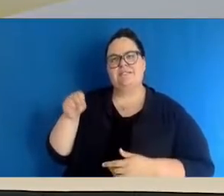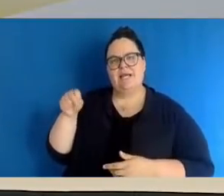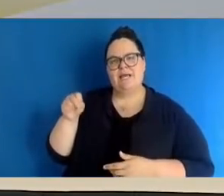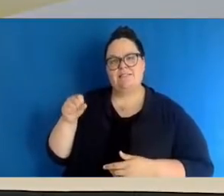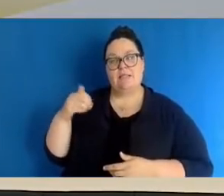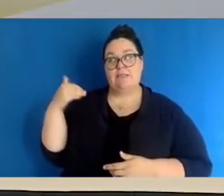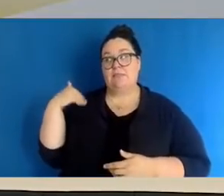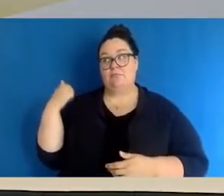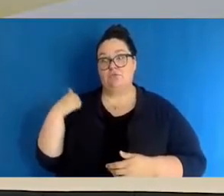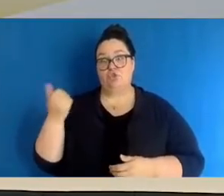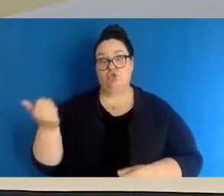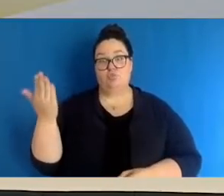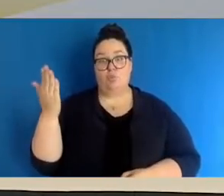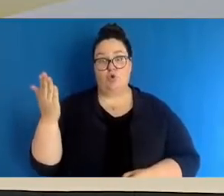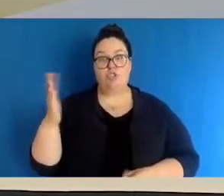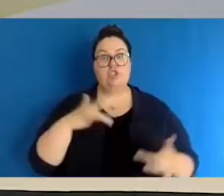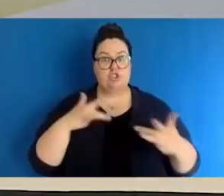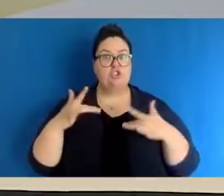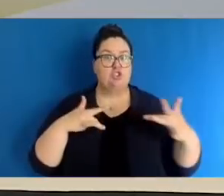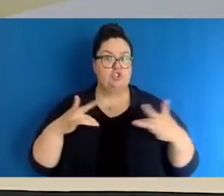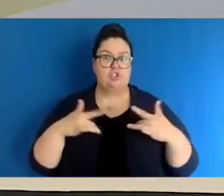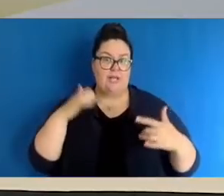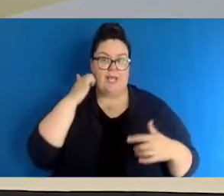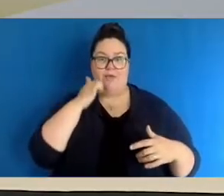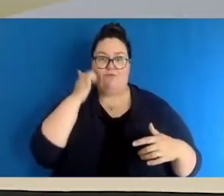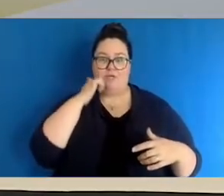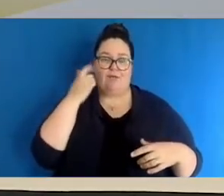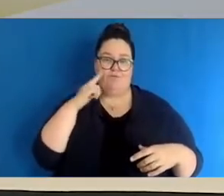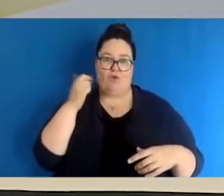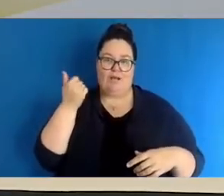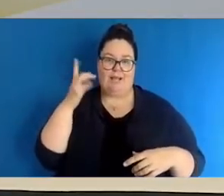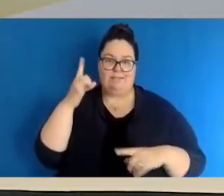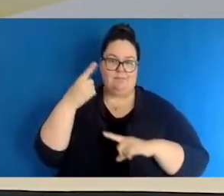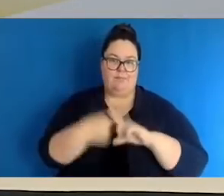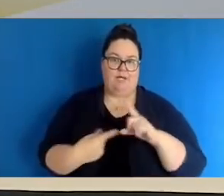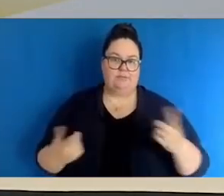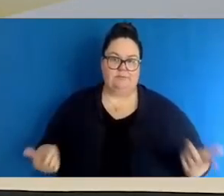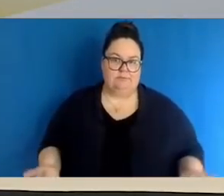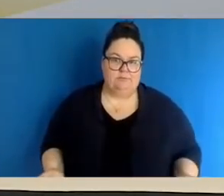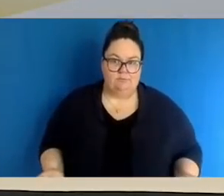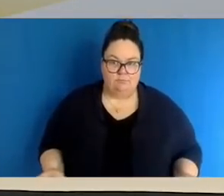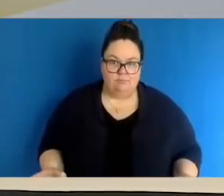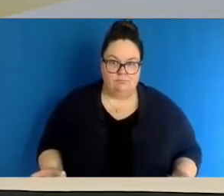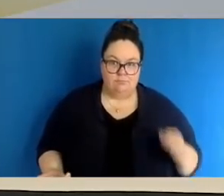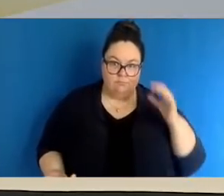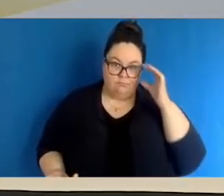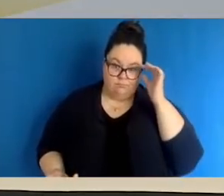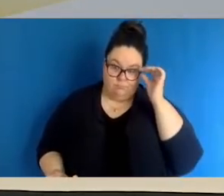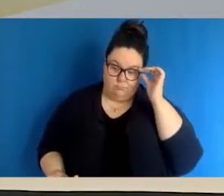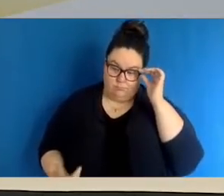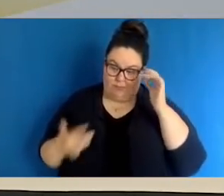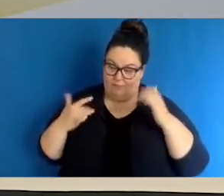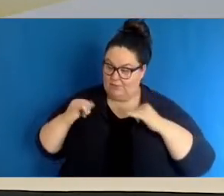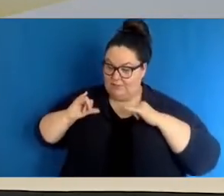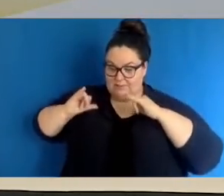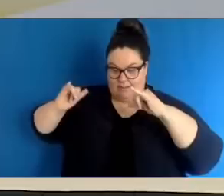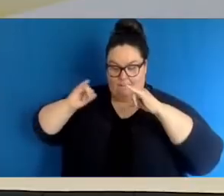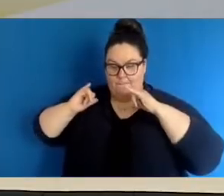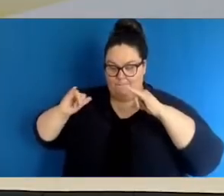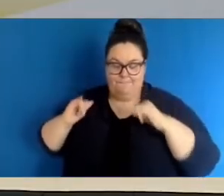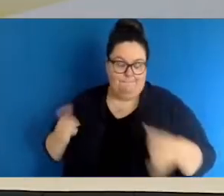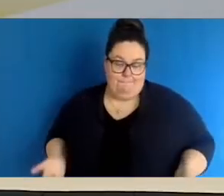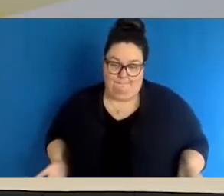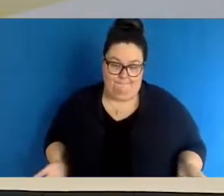this morning say she's been worried every day for 18 months, and I certainly can echo some of